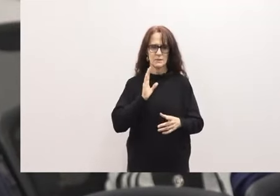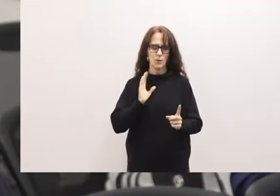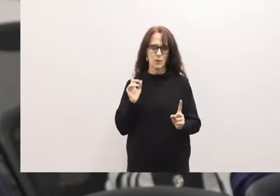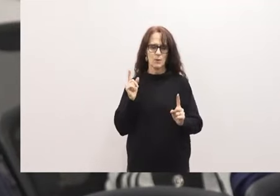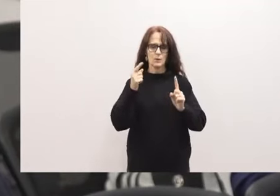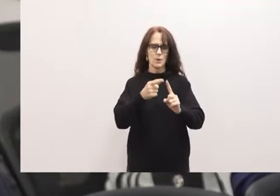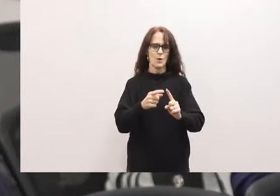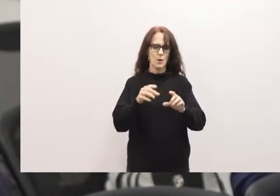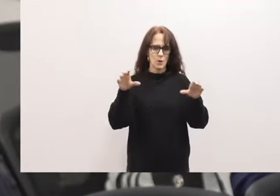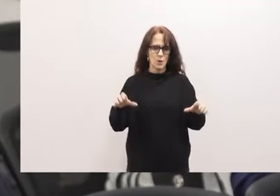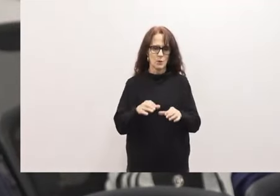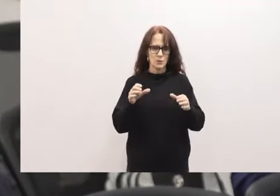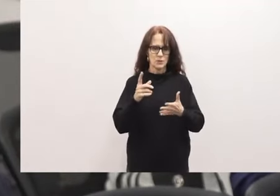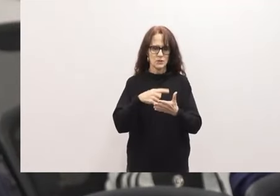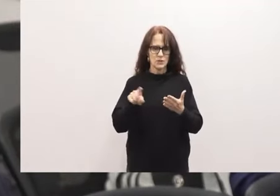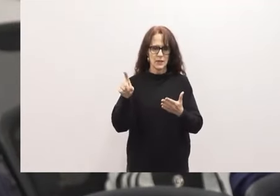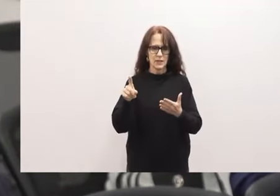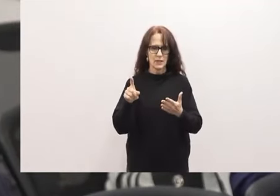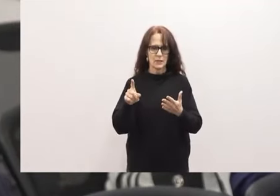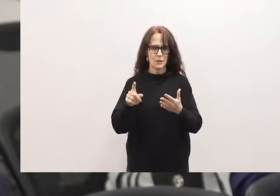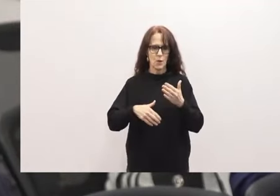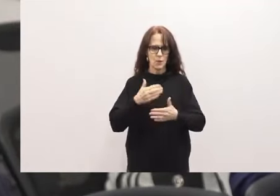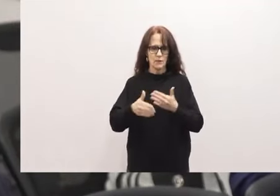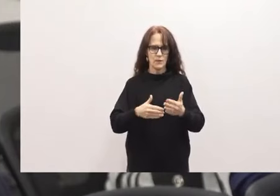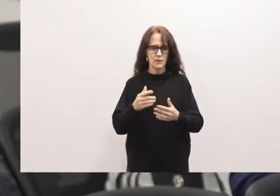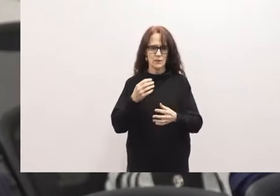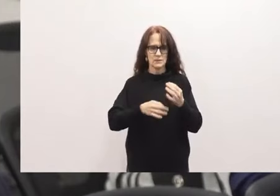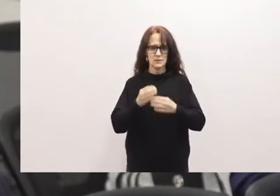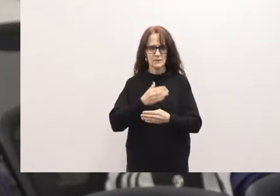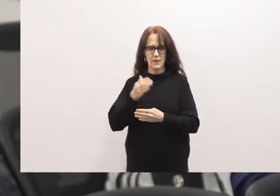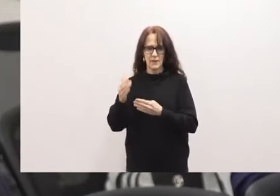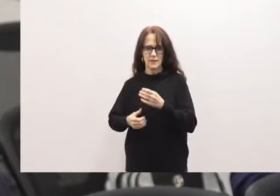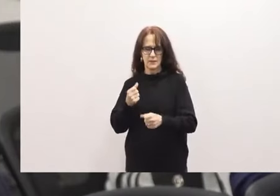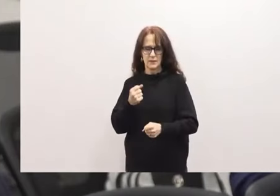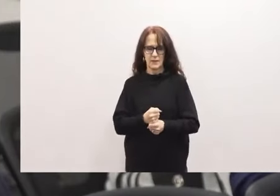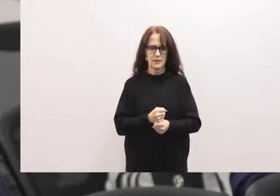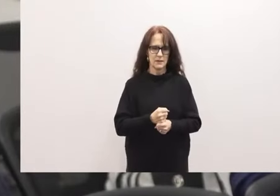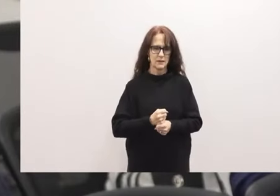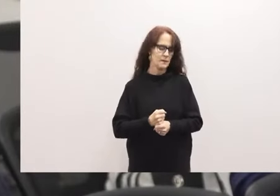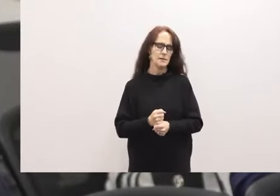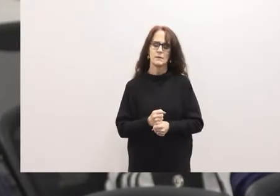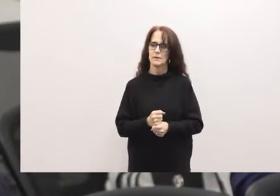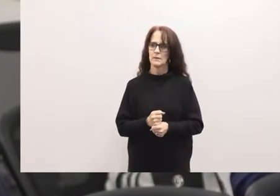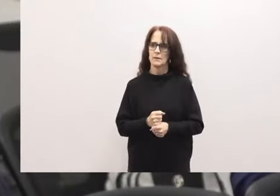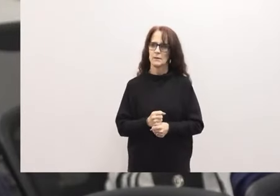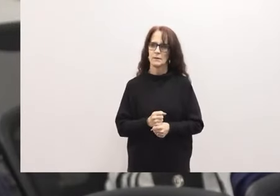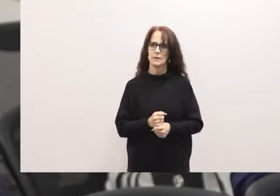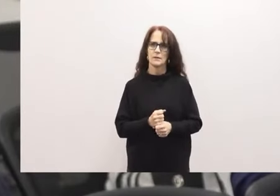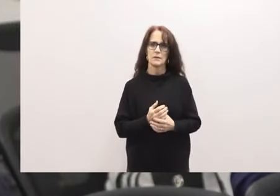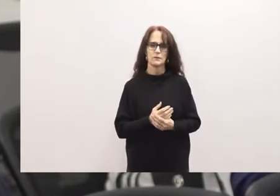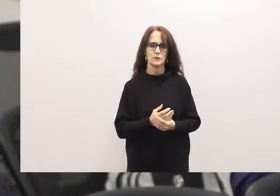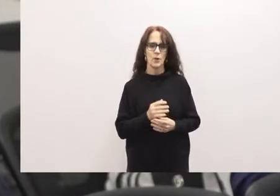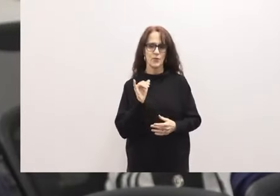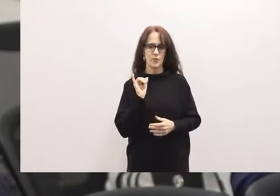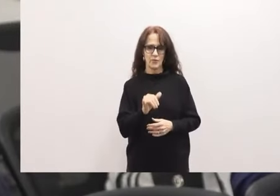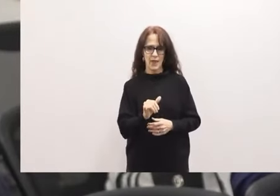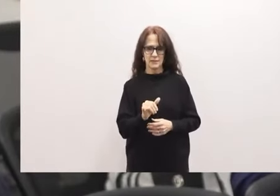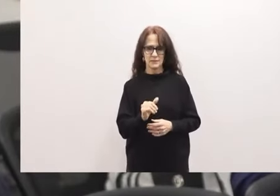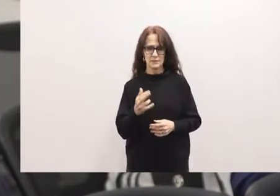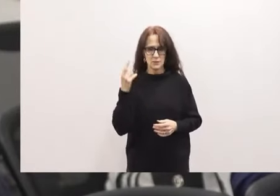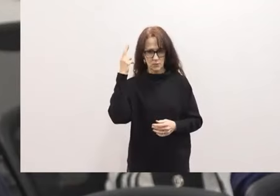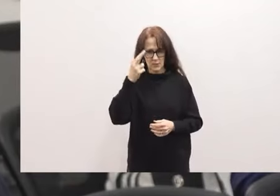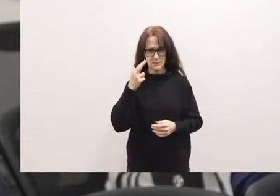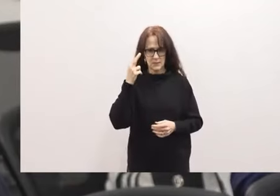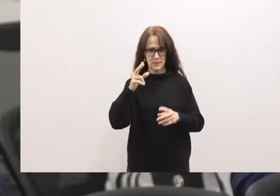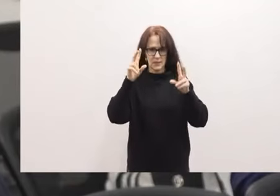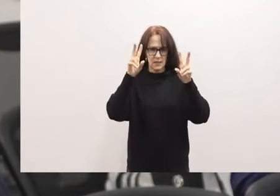able to do these check-ins throughout the year versus at the end of the year. And ideally, that is the rationale for